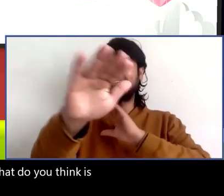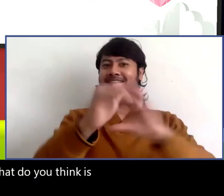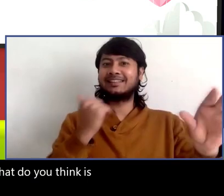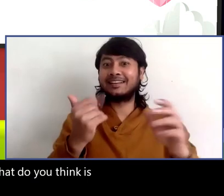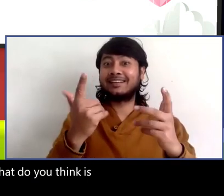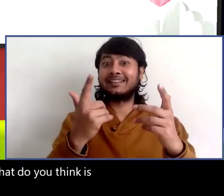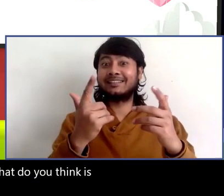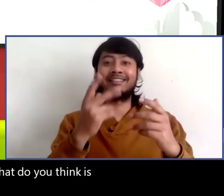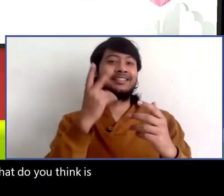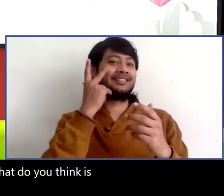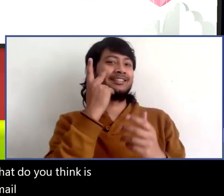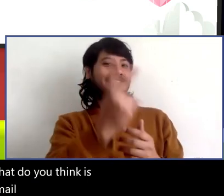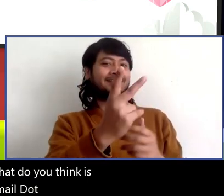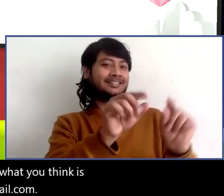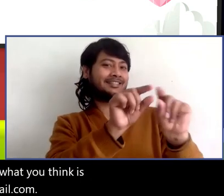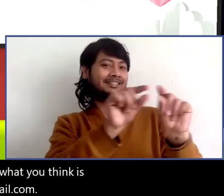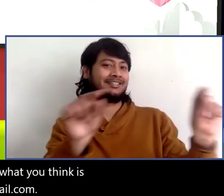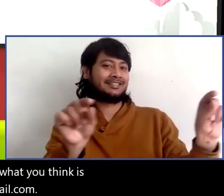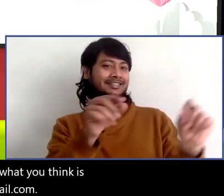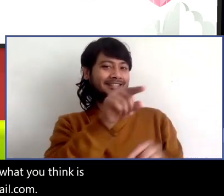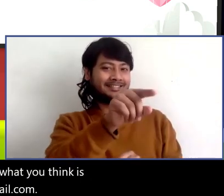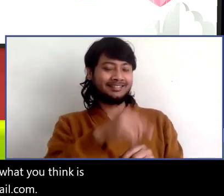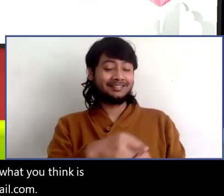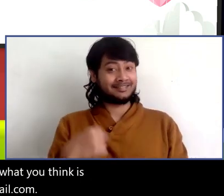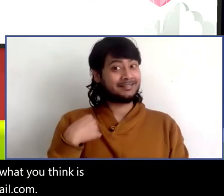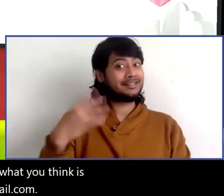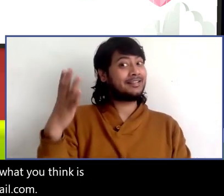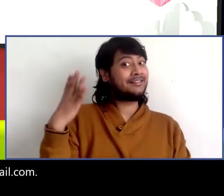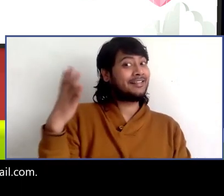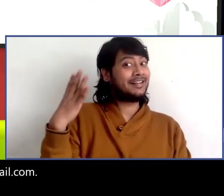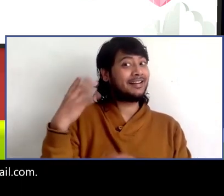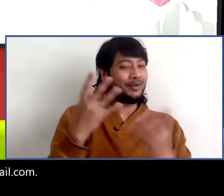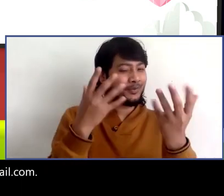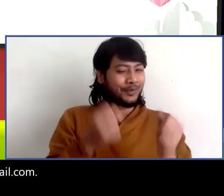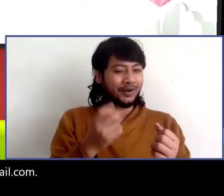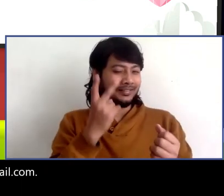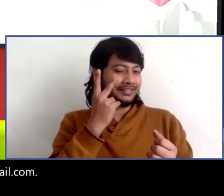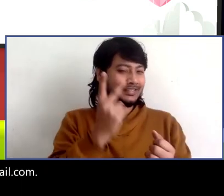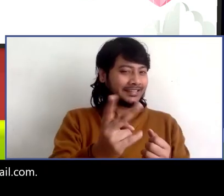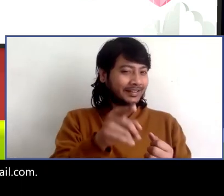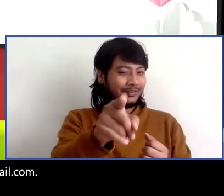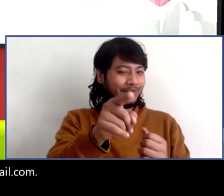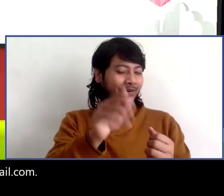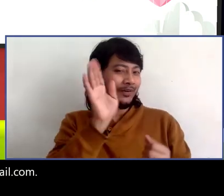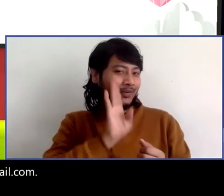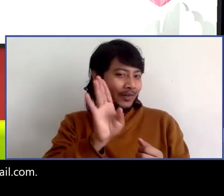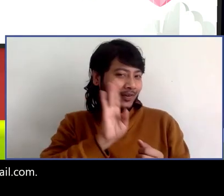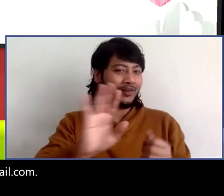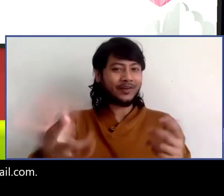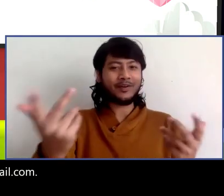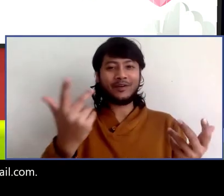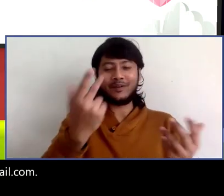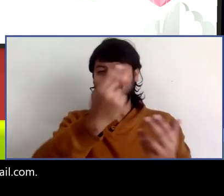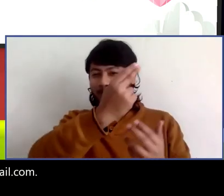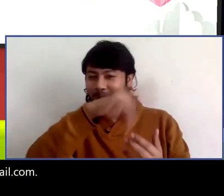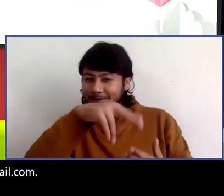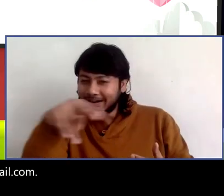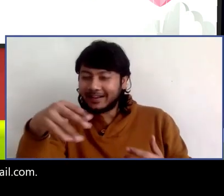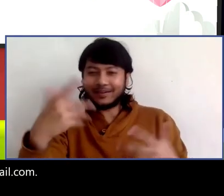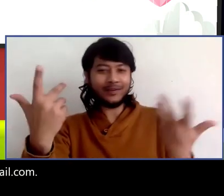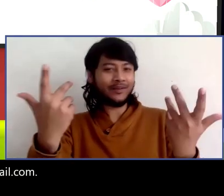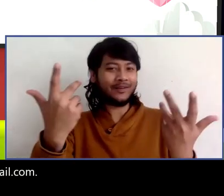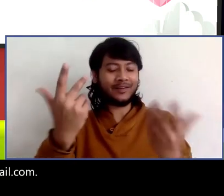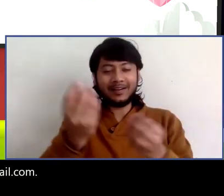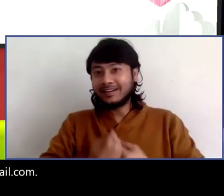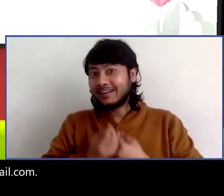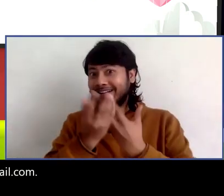indiainclusionsummit@gmail.com. I'm waiting to read, listen, and watch what you're going to send to us.